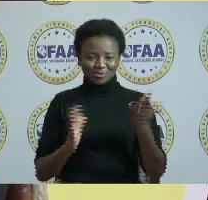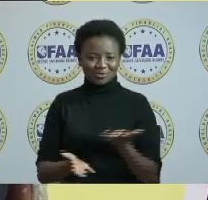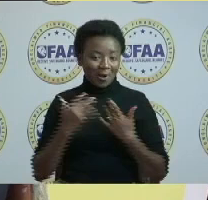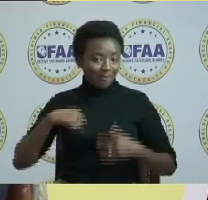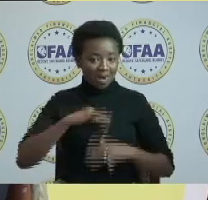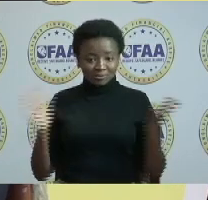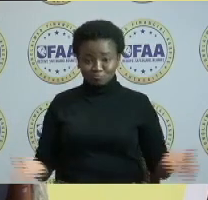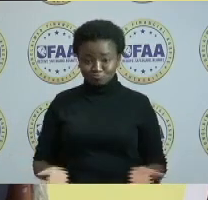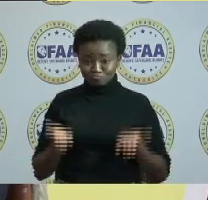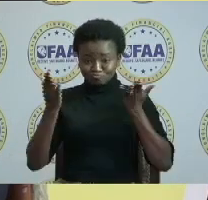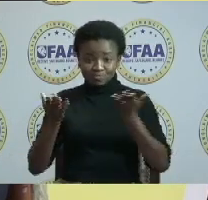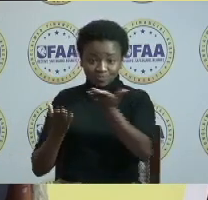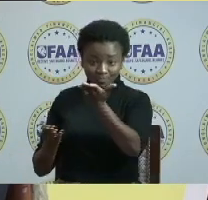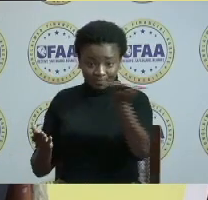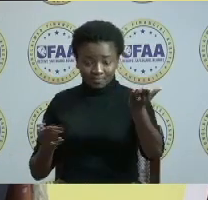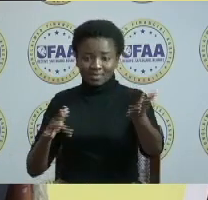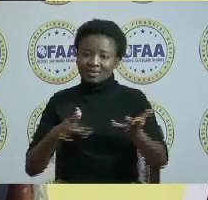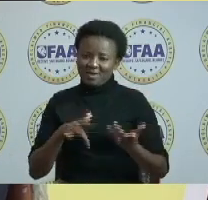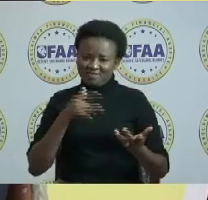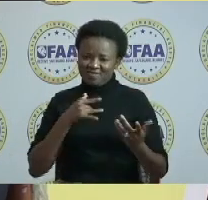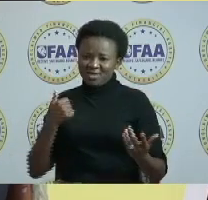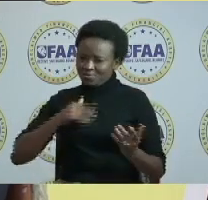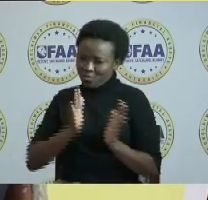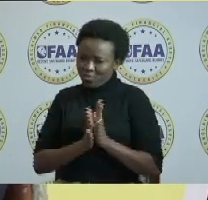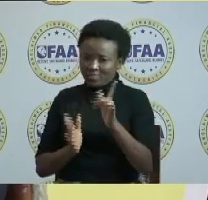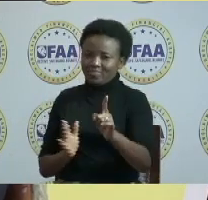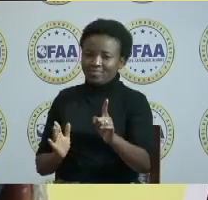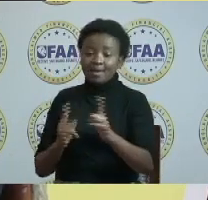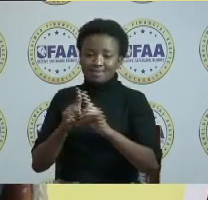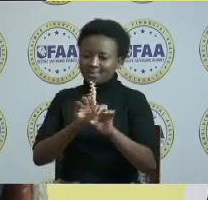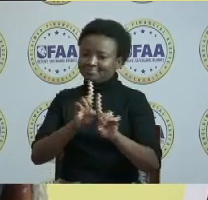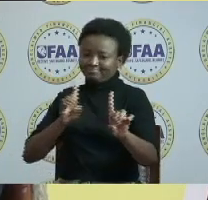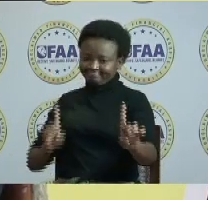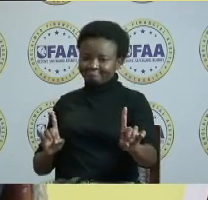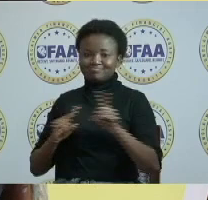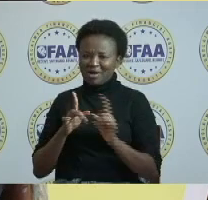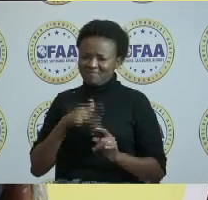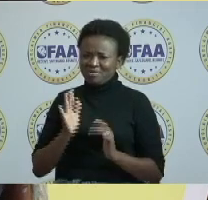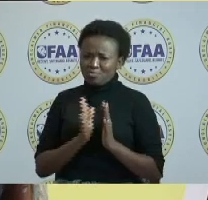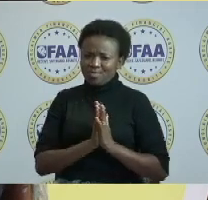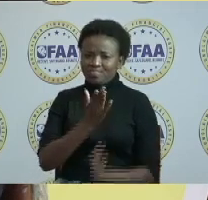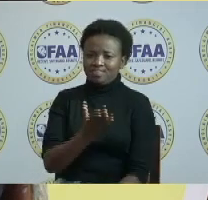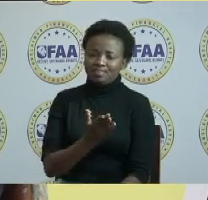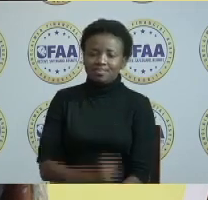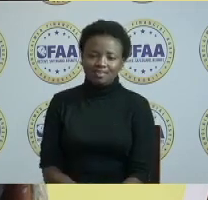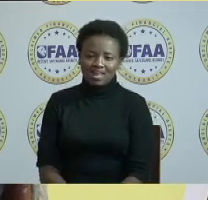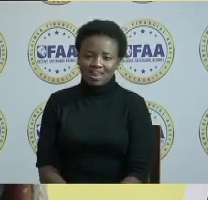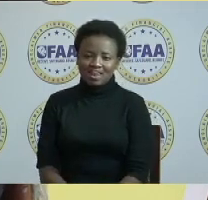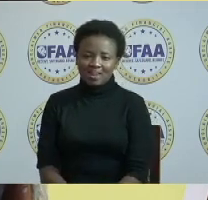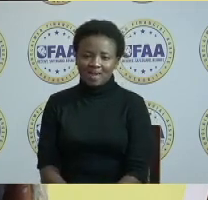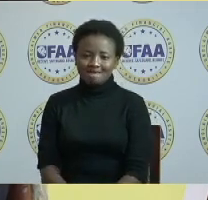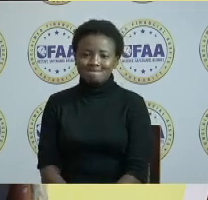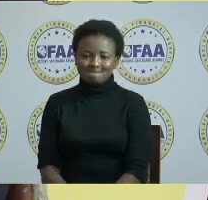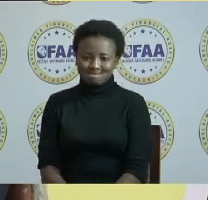you are, feel as though we are physically with you, although socially and technologically